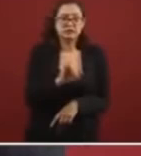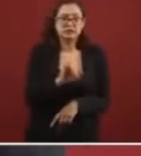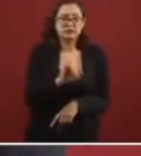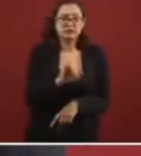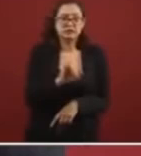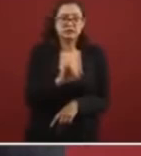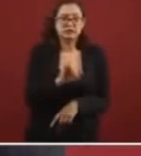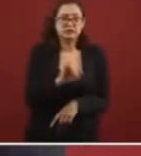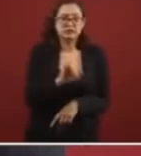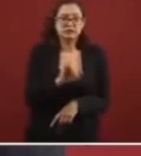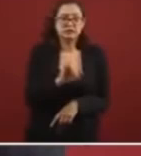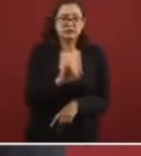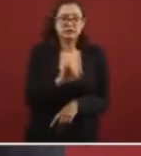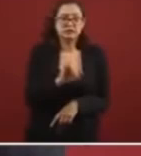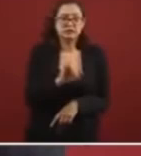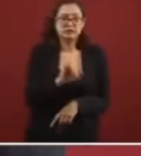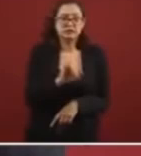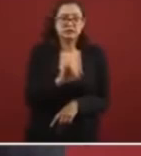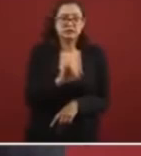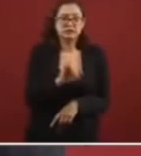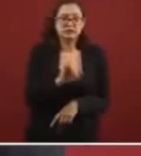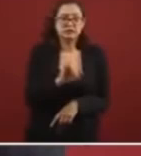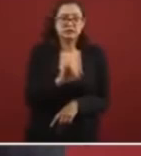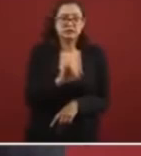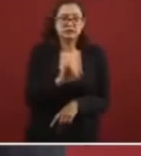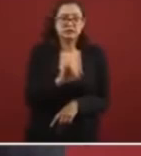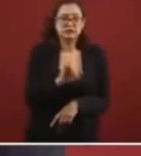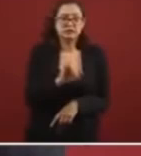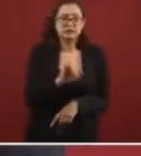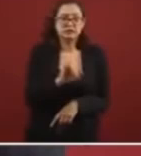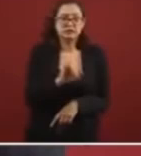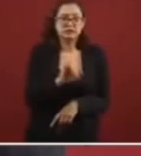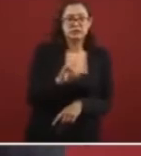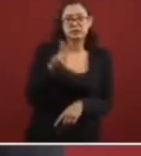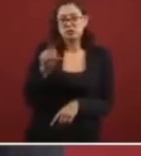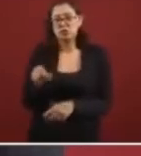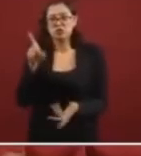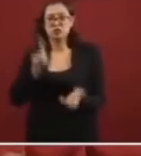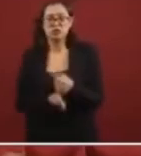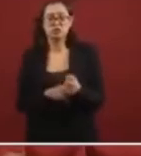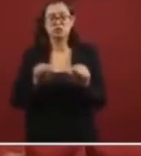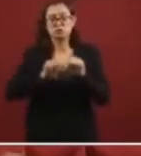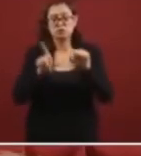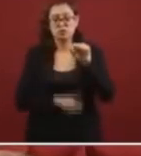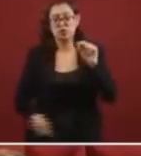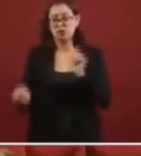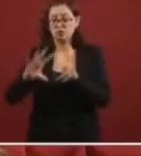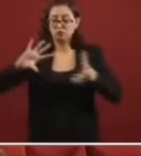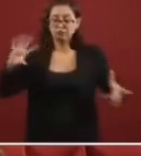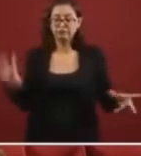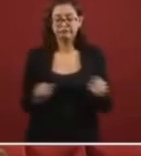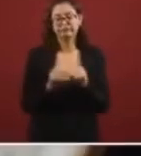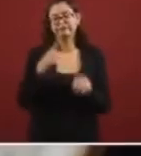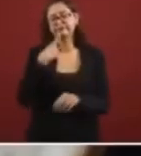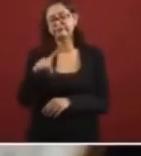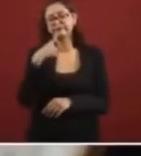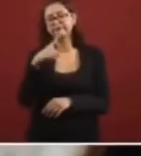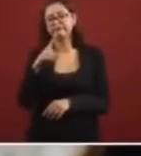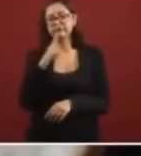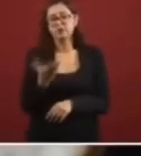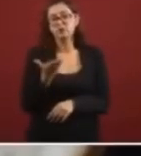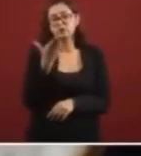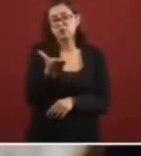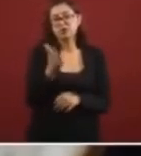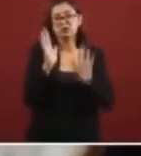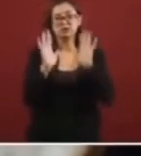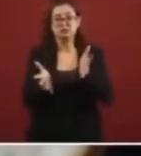deny any of the accusations or allegations that were made. Todo este cúmulo de acusaciones que, como usted ya se refirió, tocan